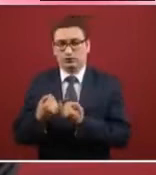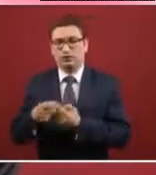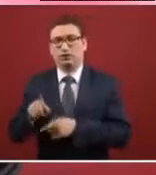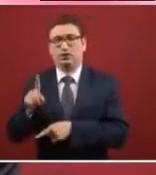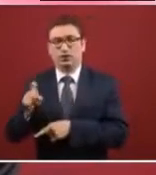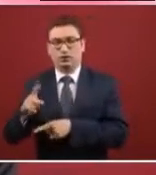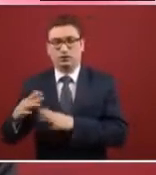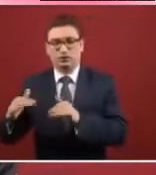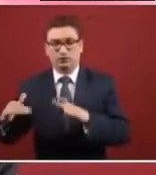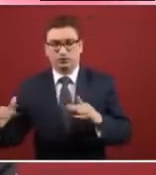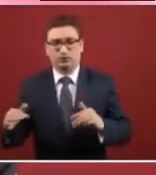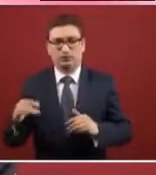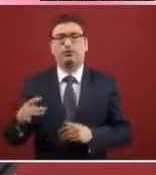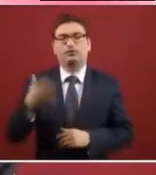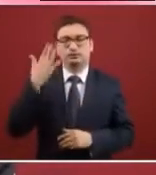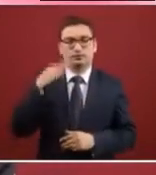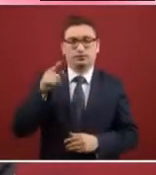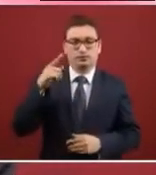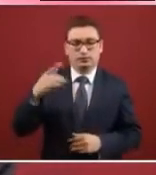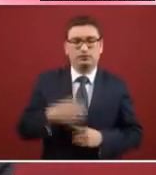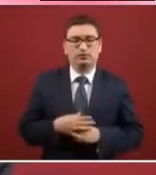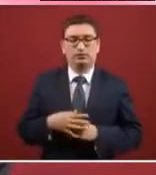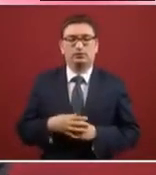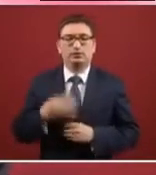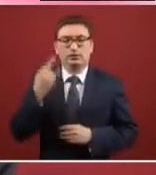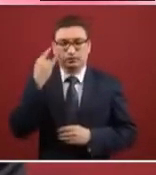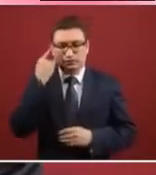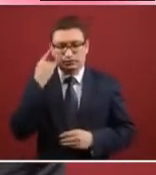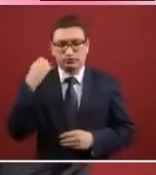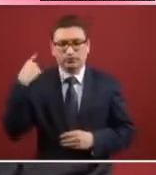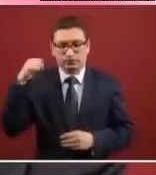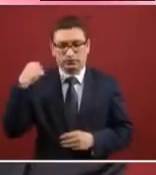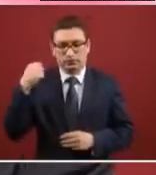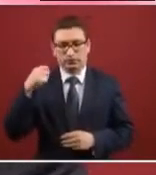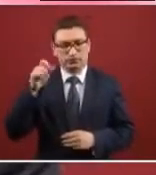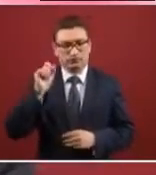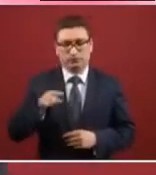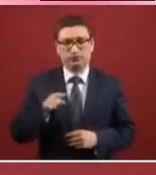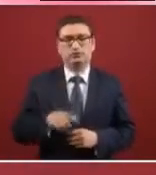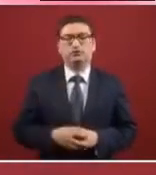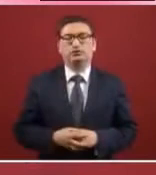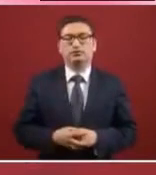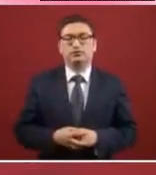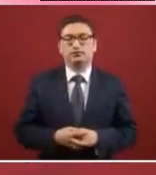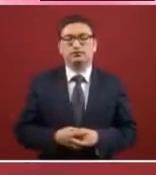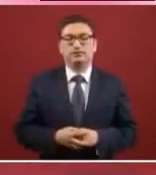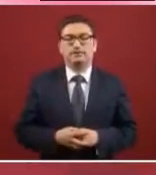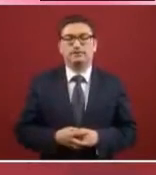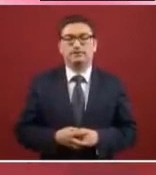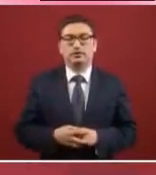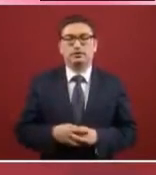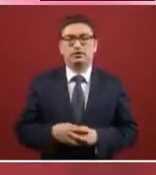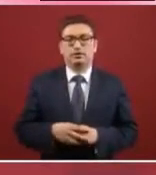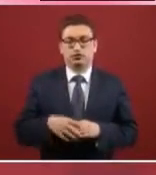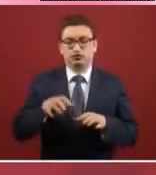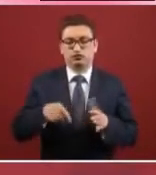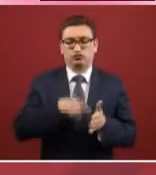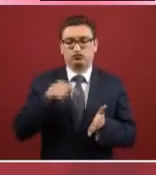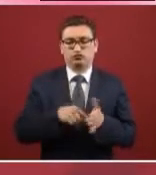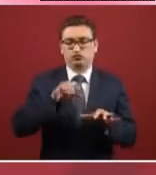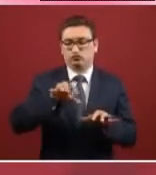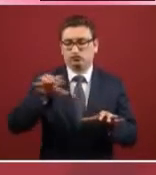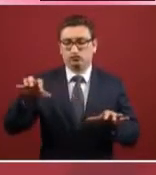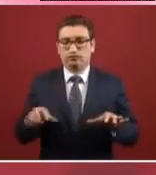submerged Tabasco, waters, Tabasco, ya en Campeche. Estamos trabajando en and 22 we are campos working on